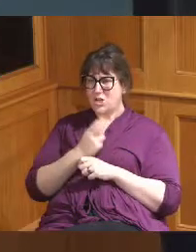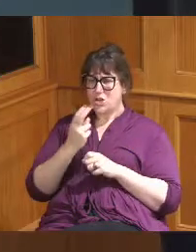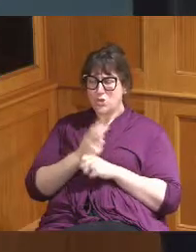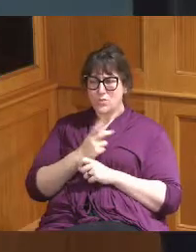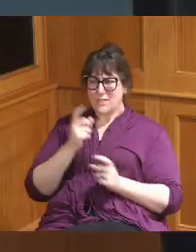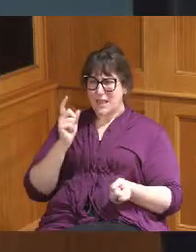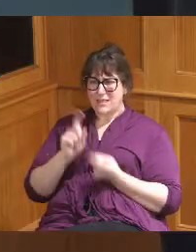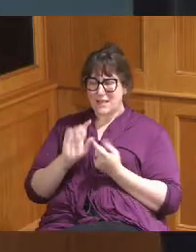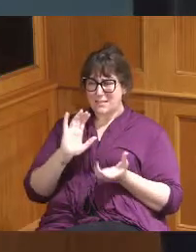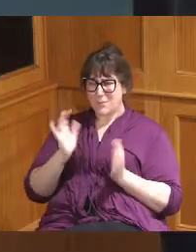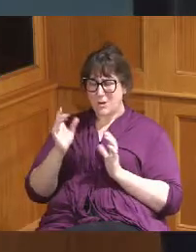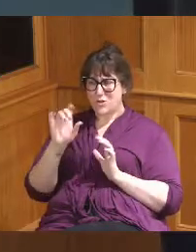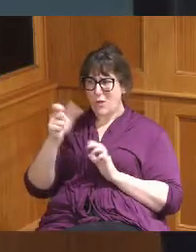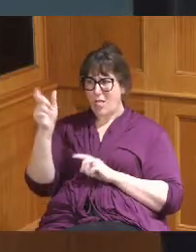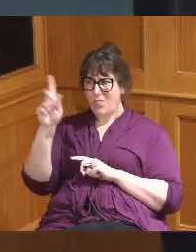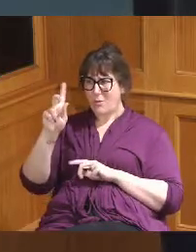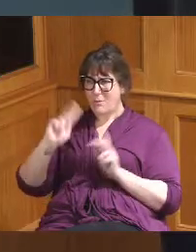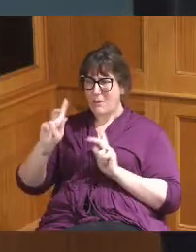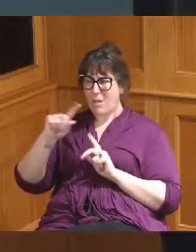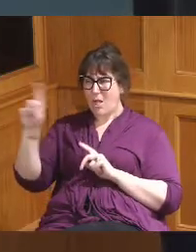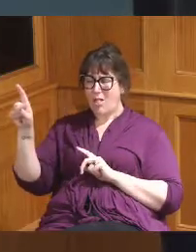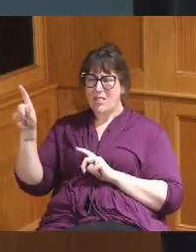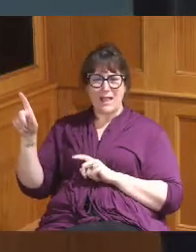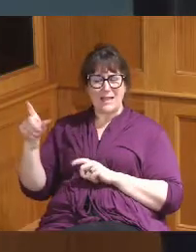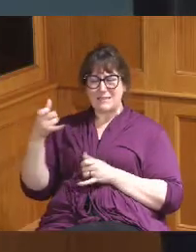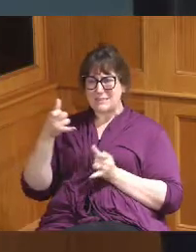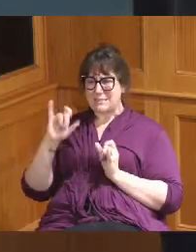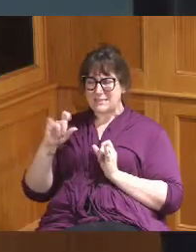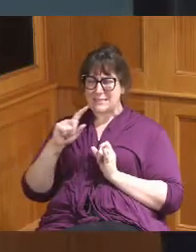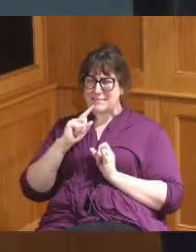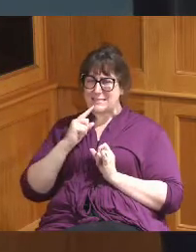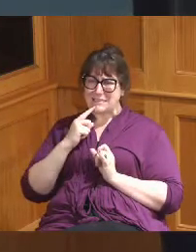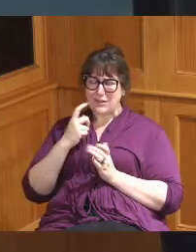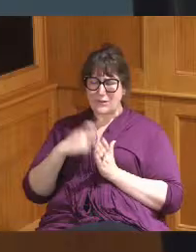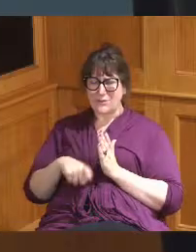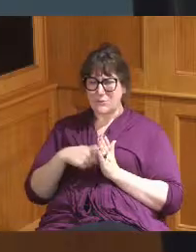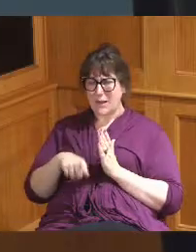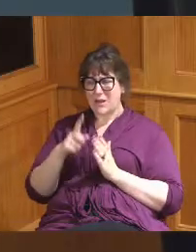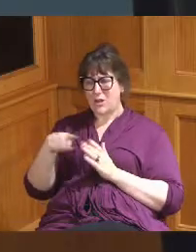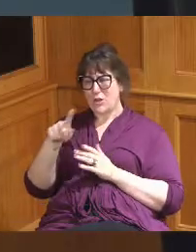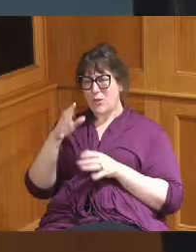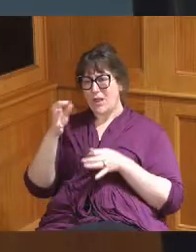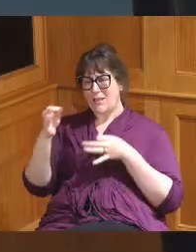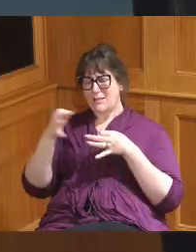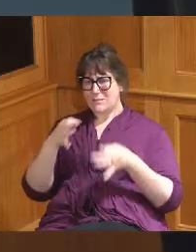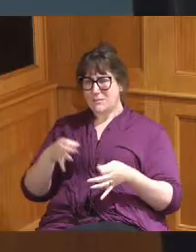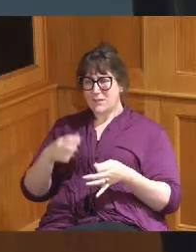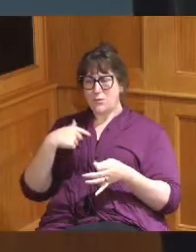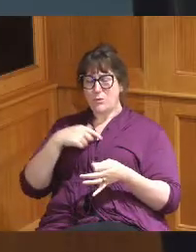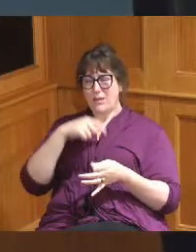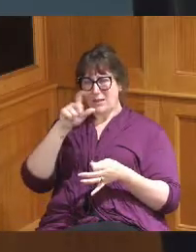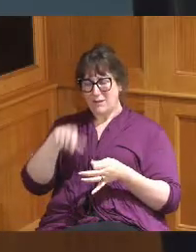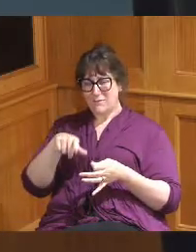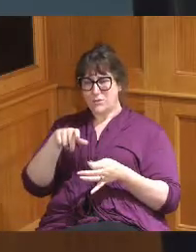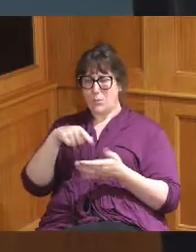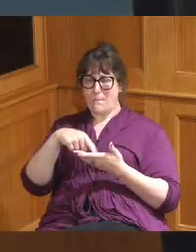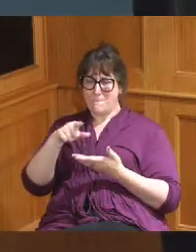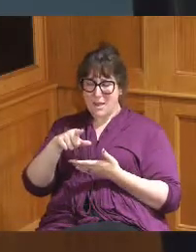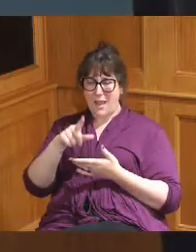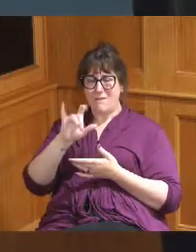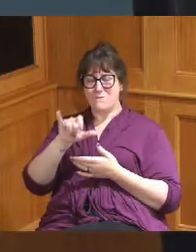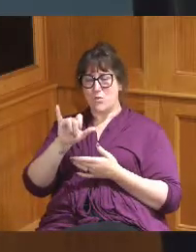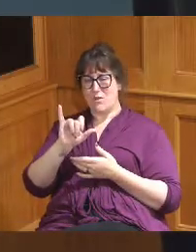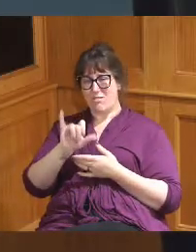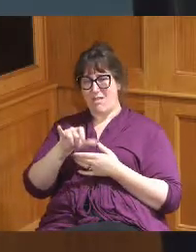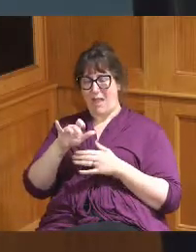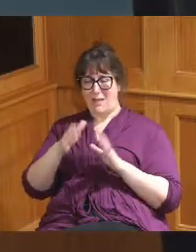than others, and yet they're still paying this significant base rate. And you've always explained that as we need to pay for the infrastructure, and so we need some kind of base rate